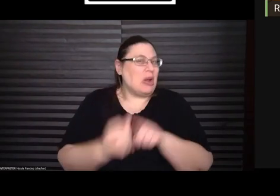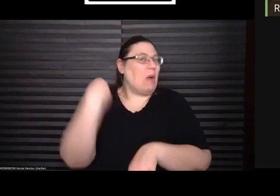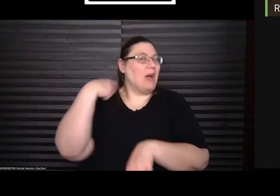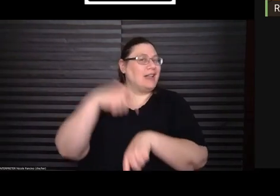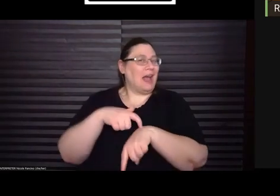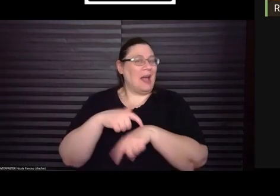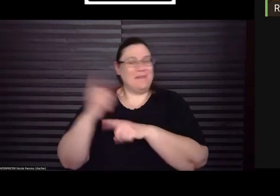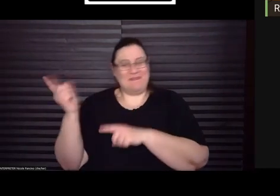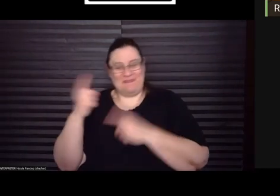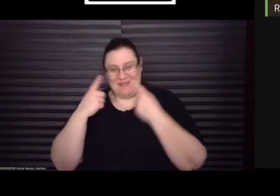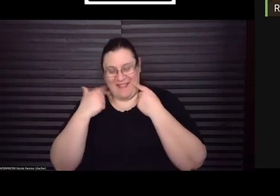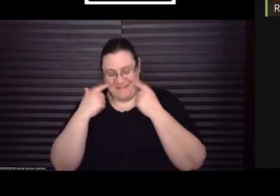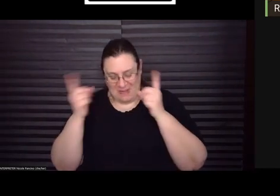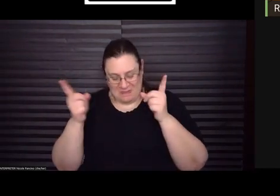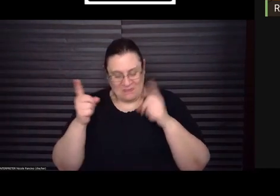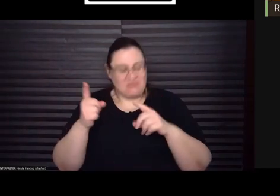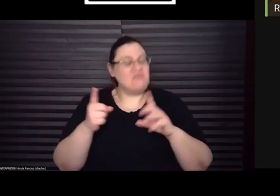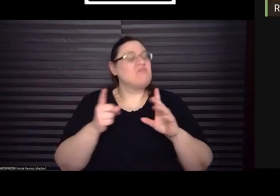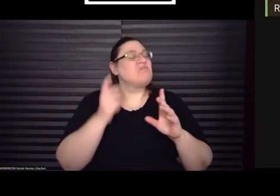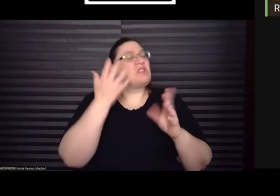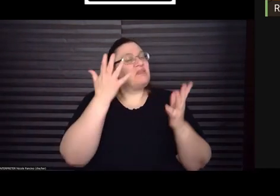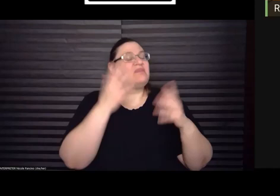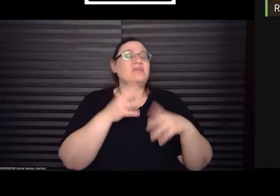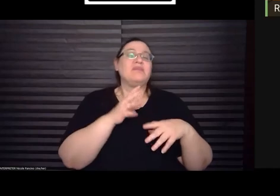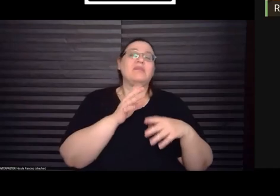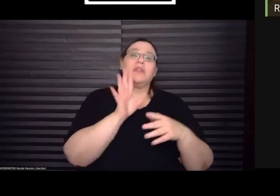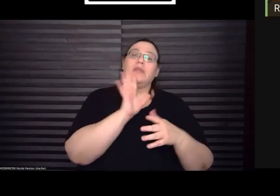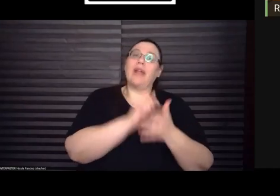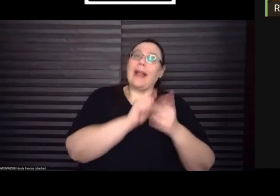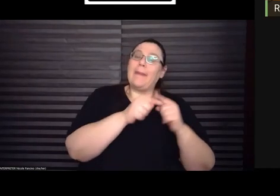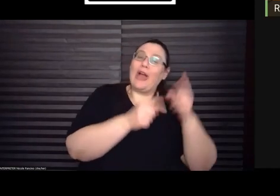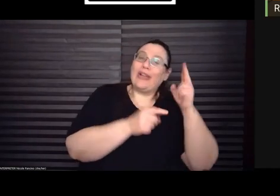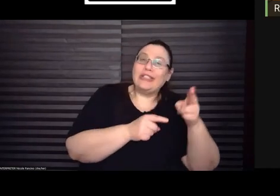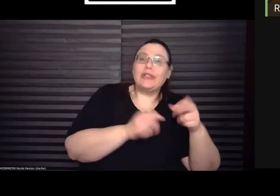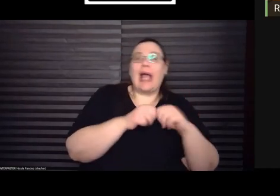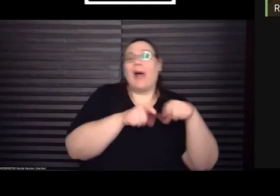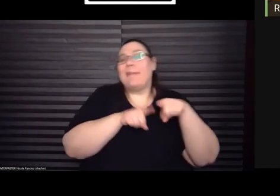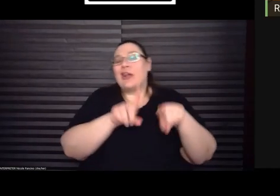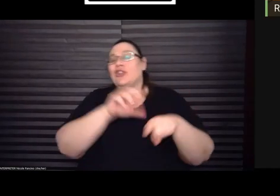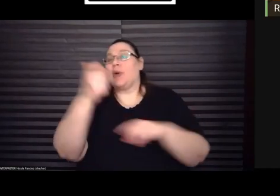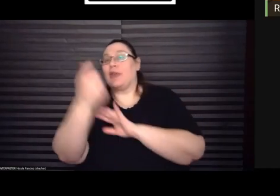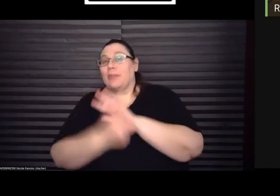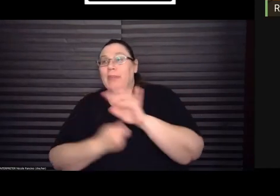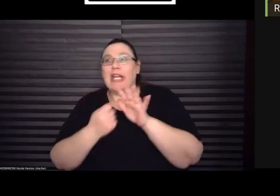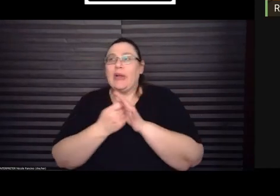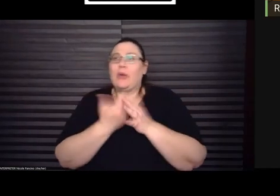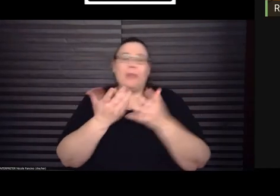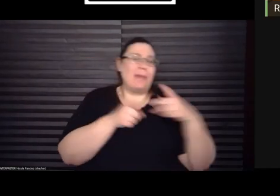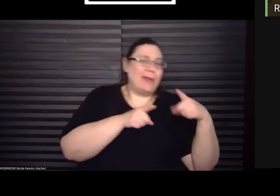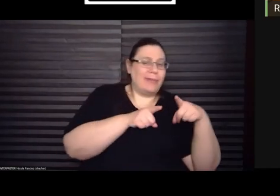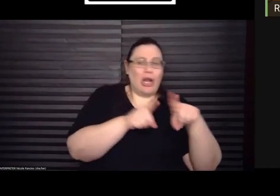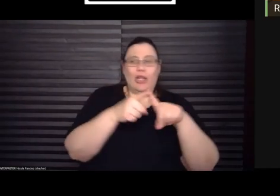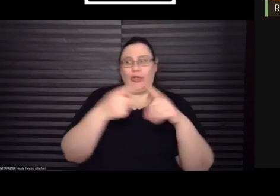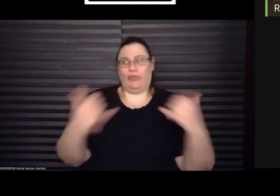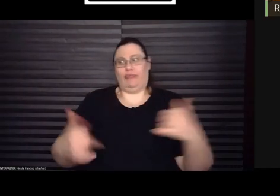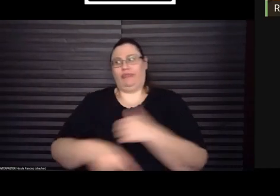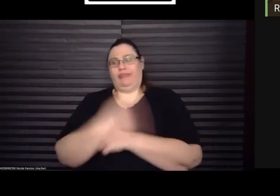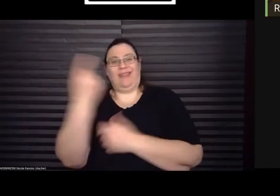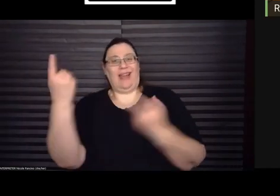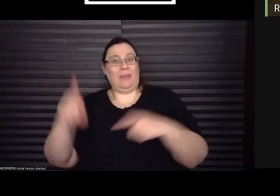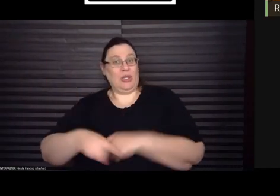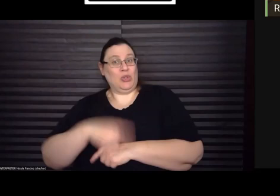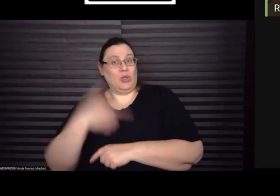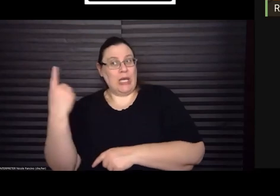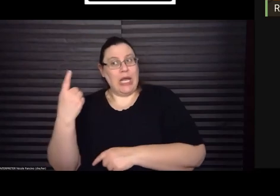So when writing from the perspective of history, parallels to other periods or even to current events